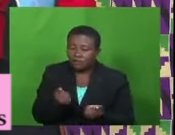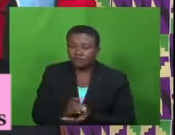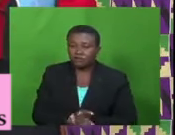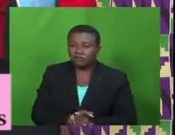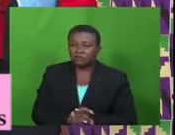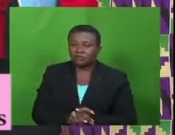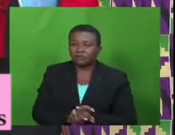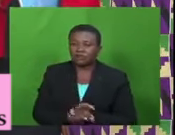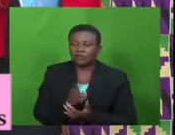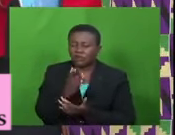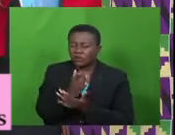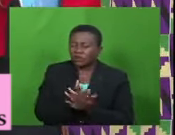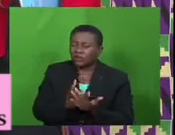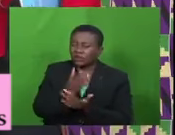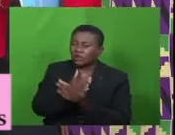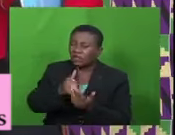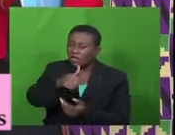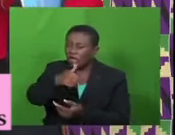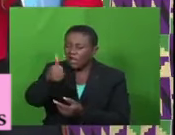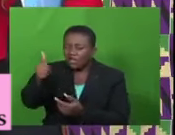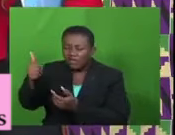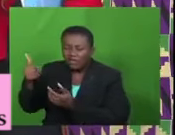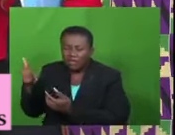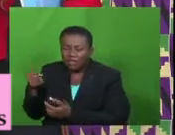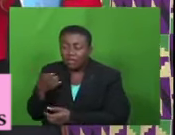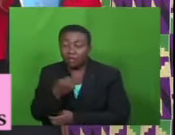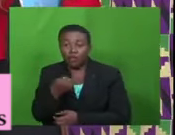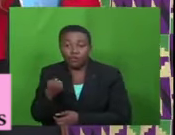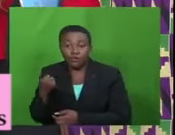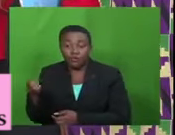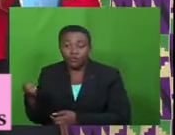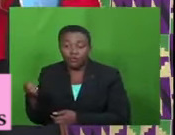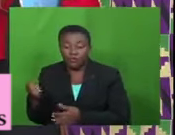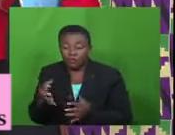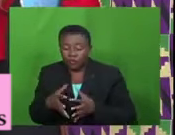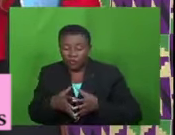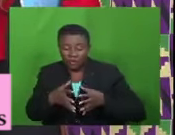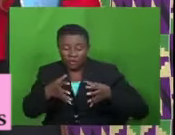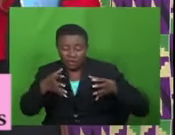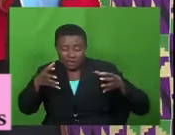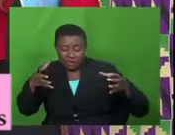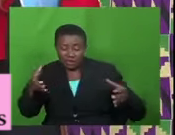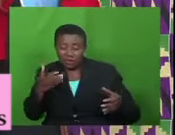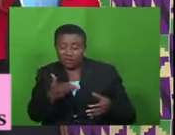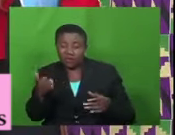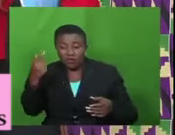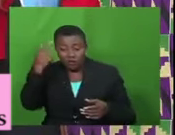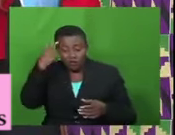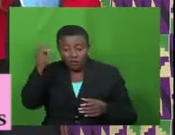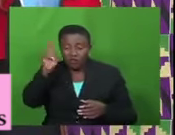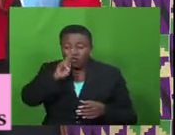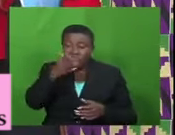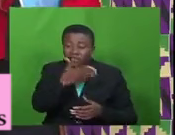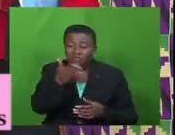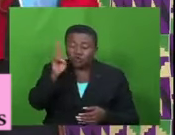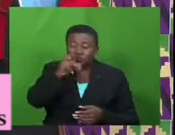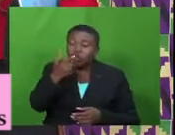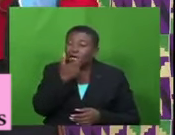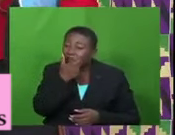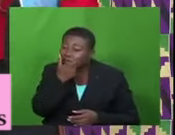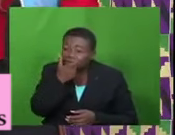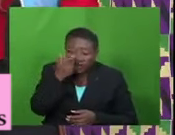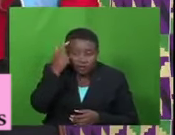some explosive ordnance disposal equipment, large quantities of communications surveillance equipment,